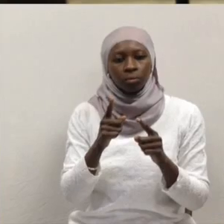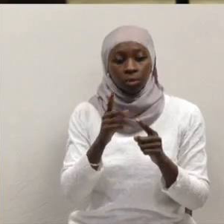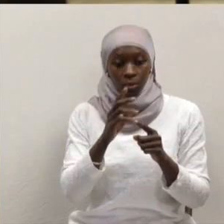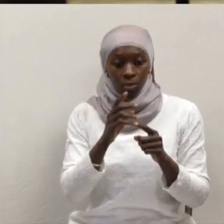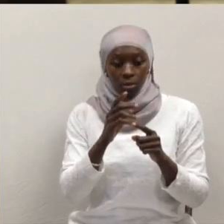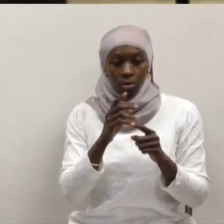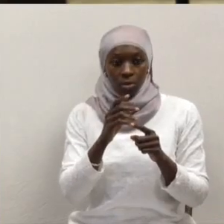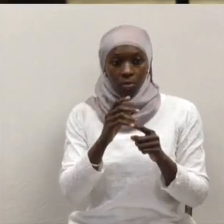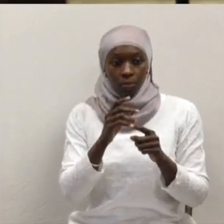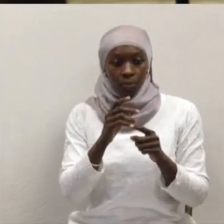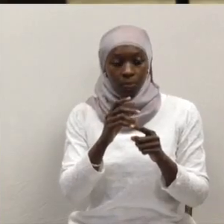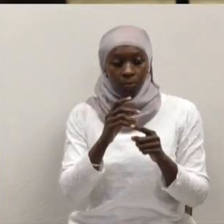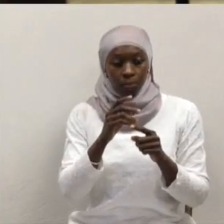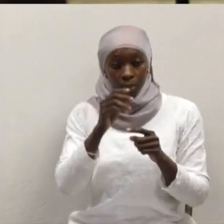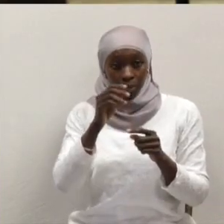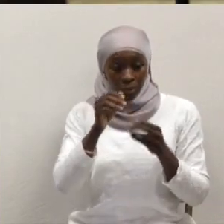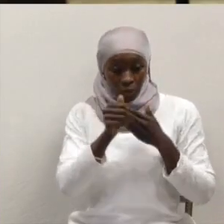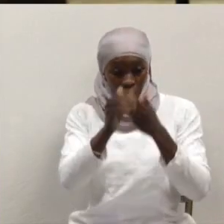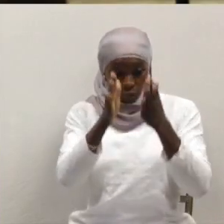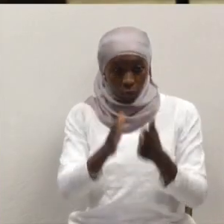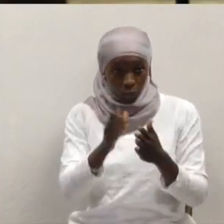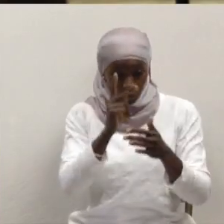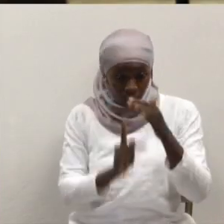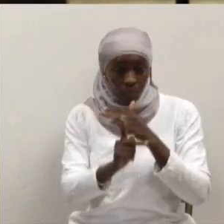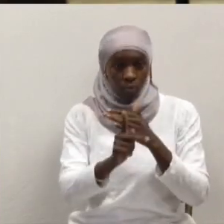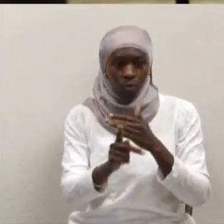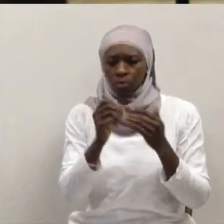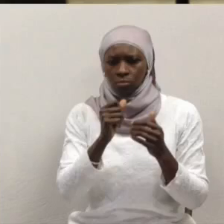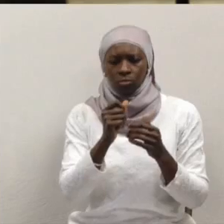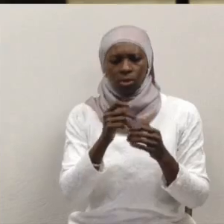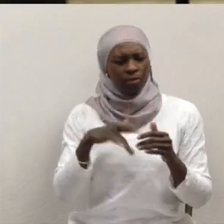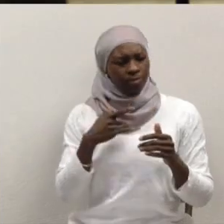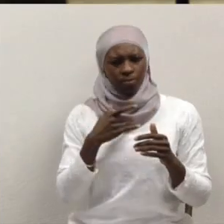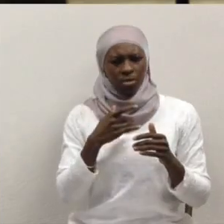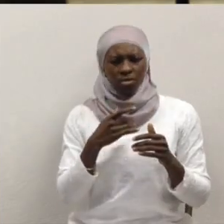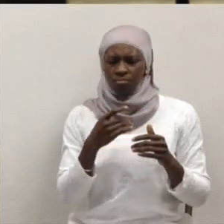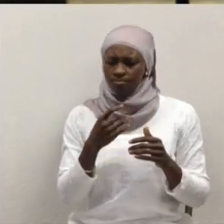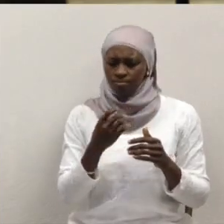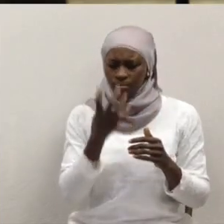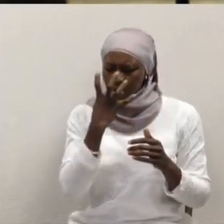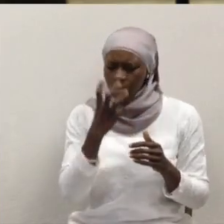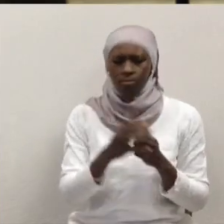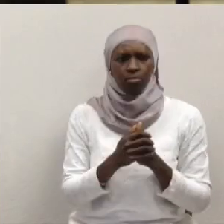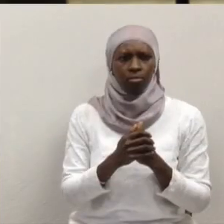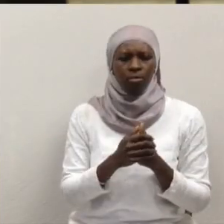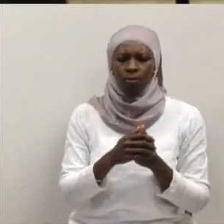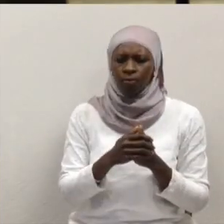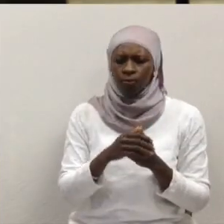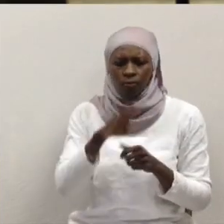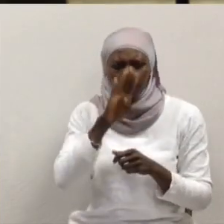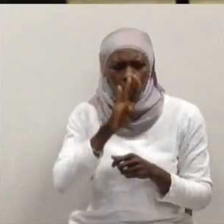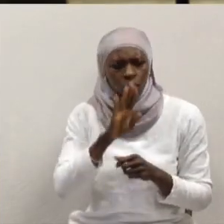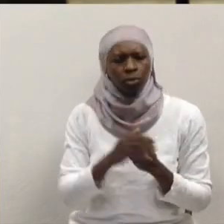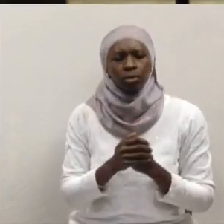upset. So much so that Umar ibn Khattab would go to Abu Bakr and ask him, Abu